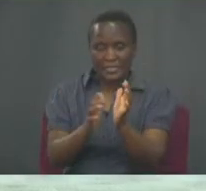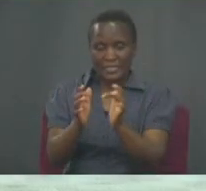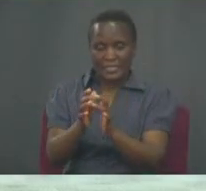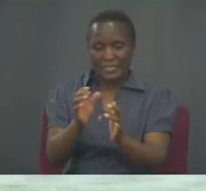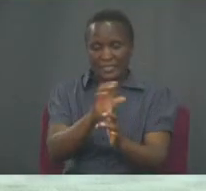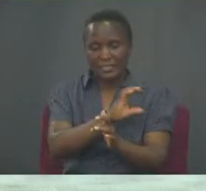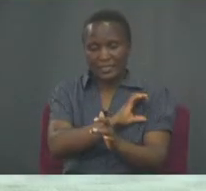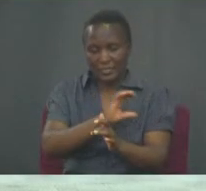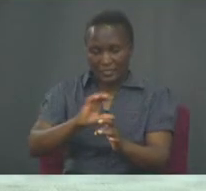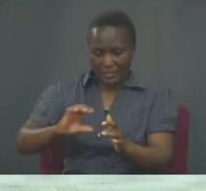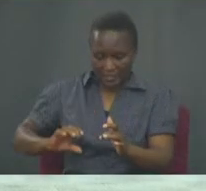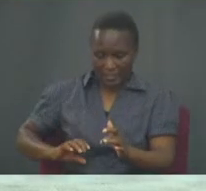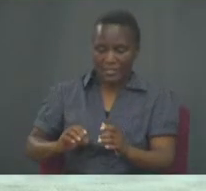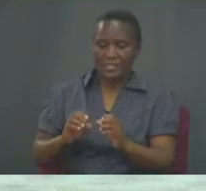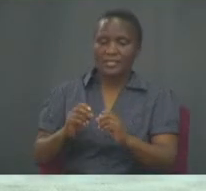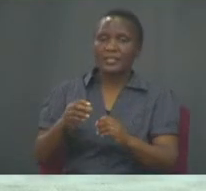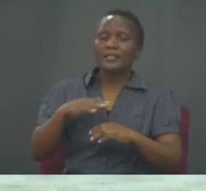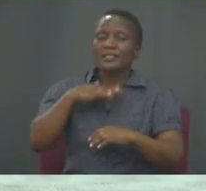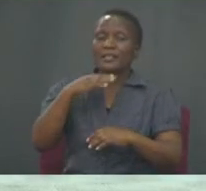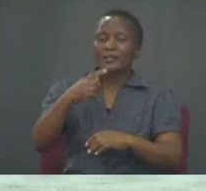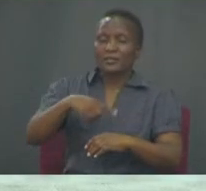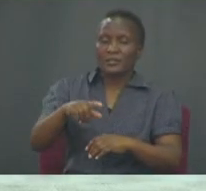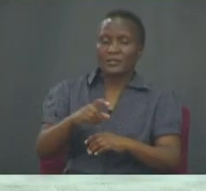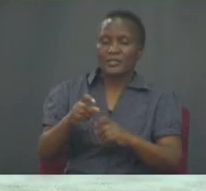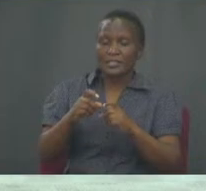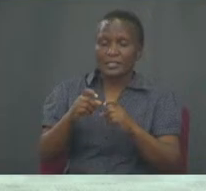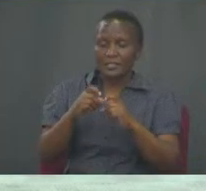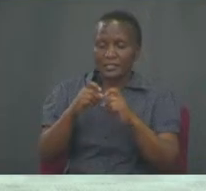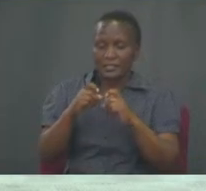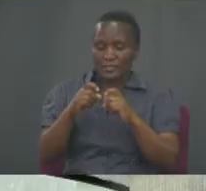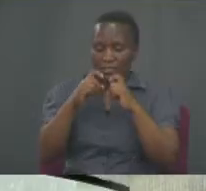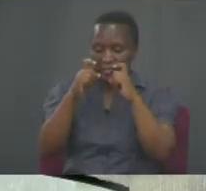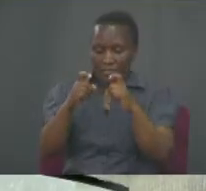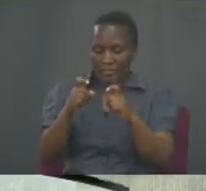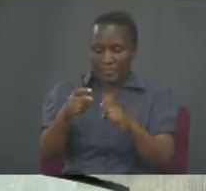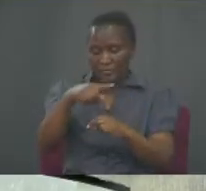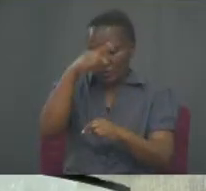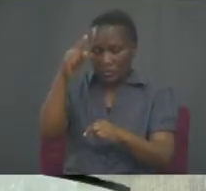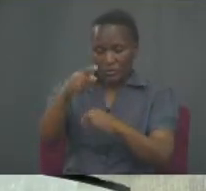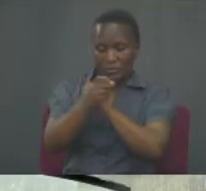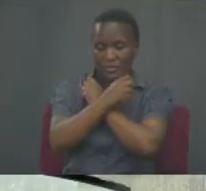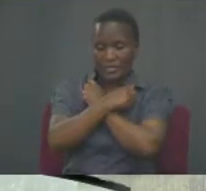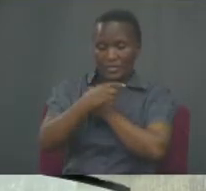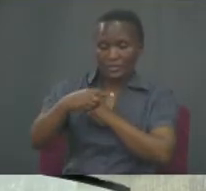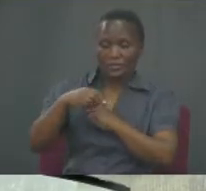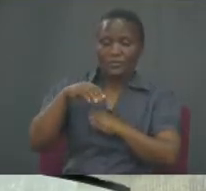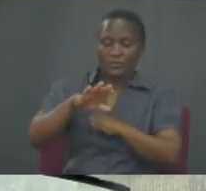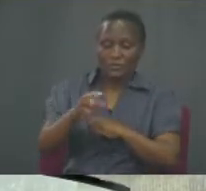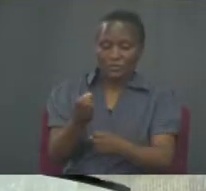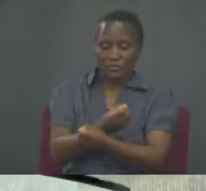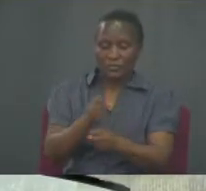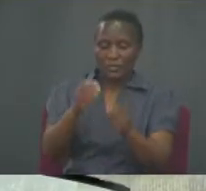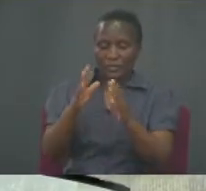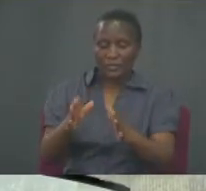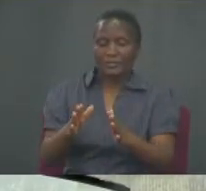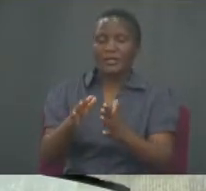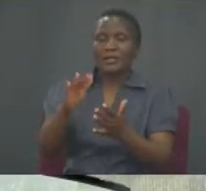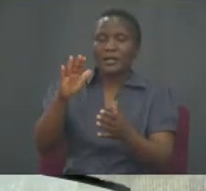what sin did to your Savior. And because you love your Savior so much, you don't sin for fear of